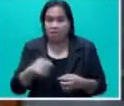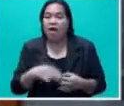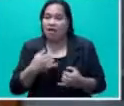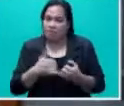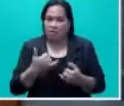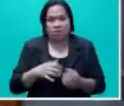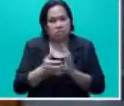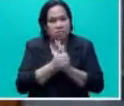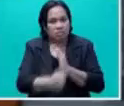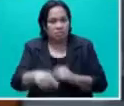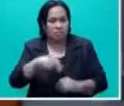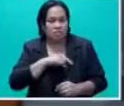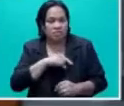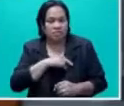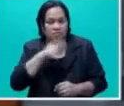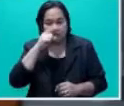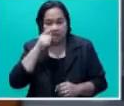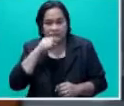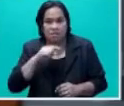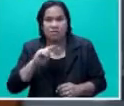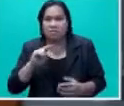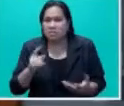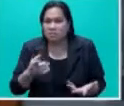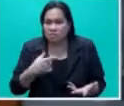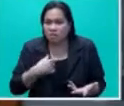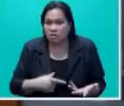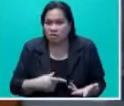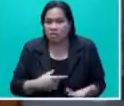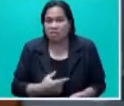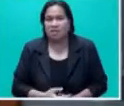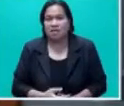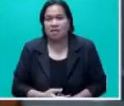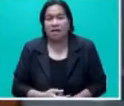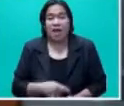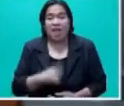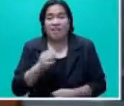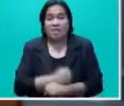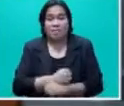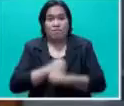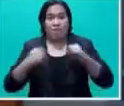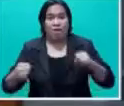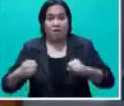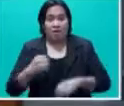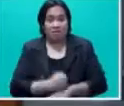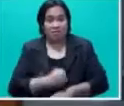people, Honorable Speaker. But because the